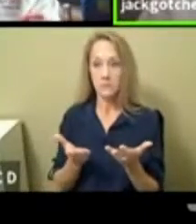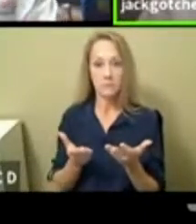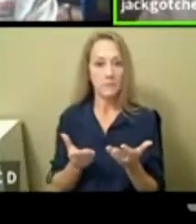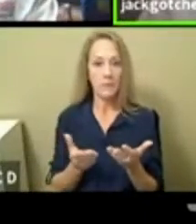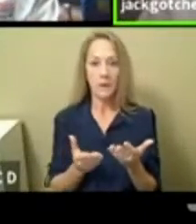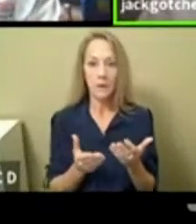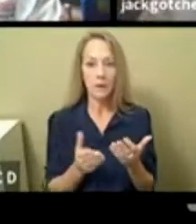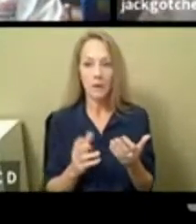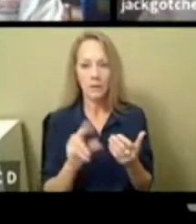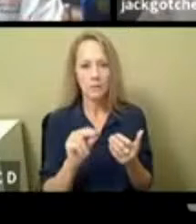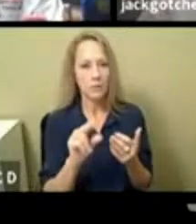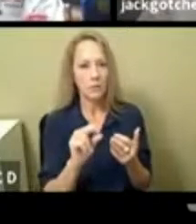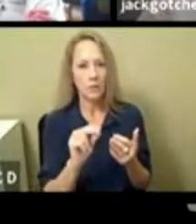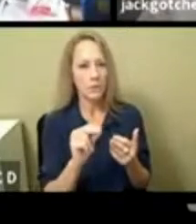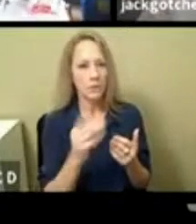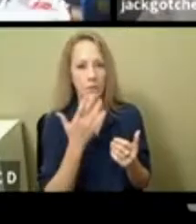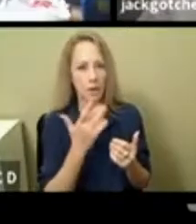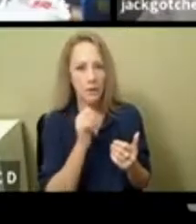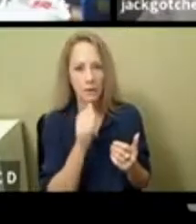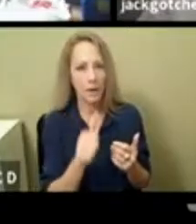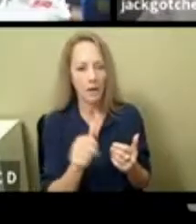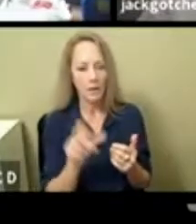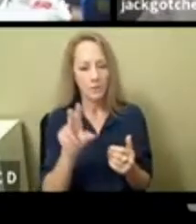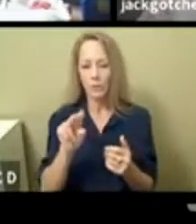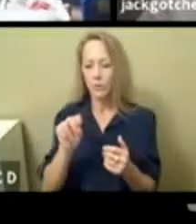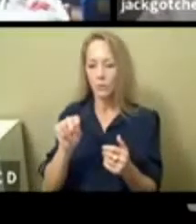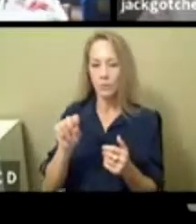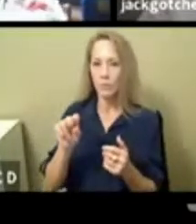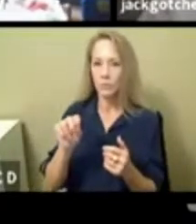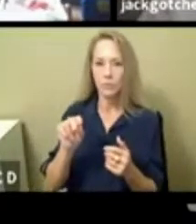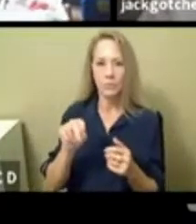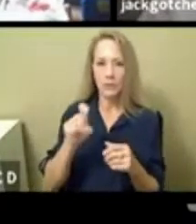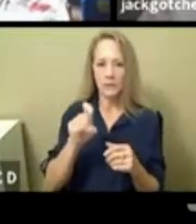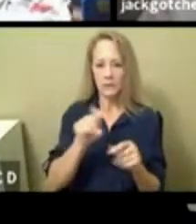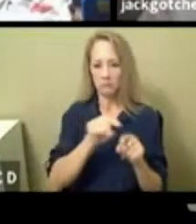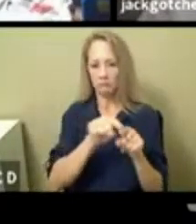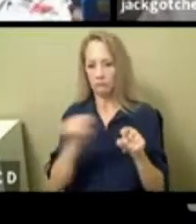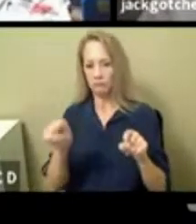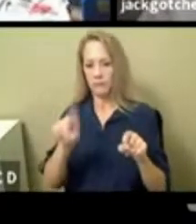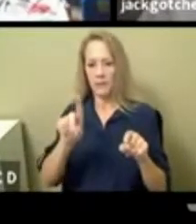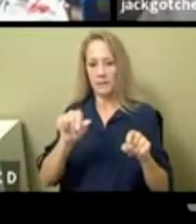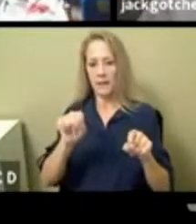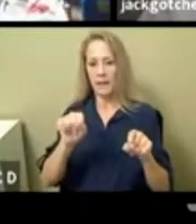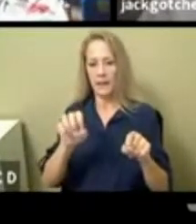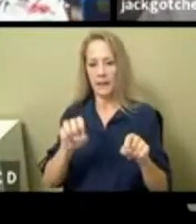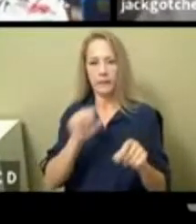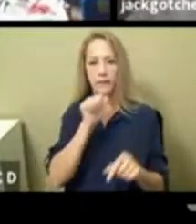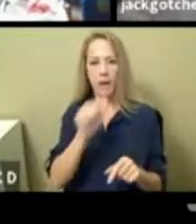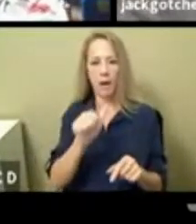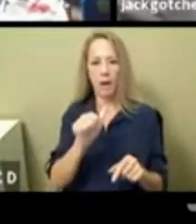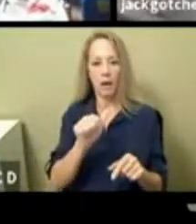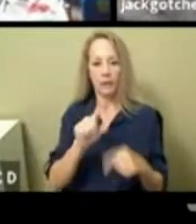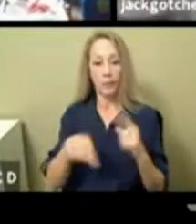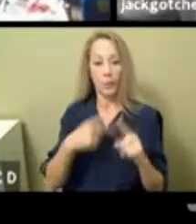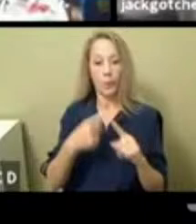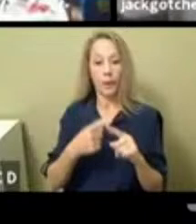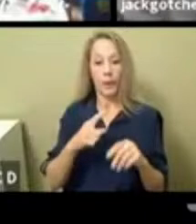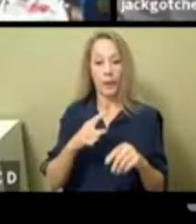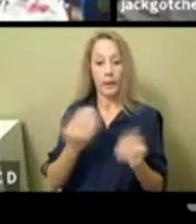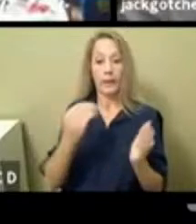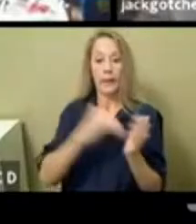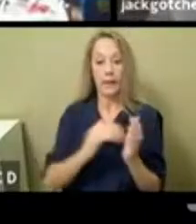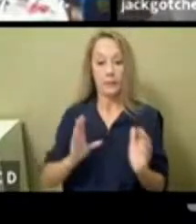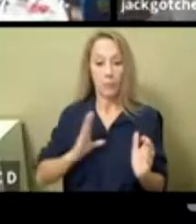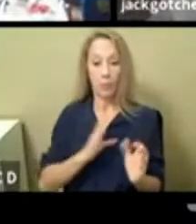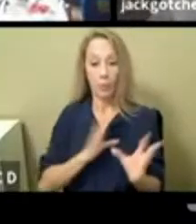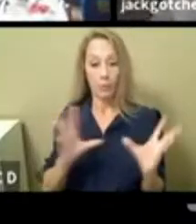limit on it. Rather not. Narda? I think it needs to expire at a date certain, not on just at when the board, if it's going